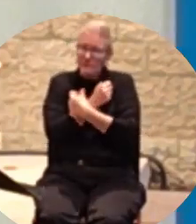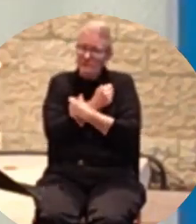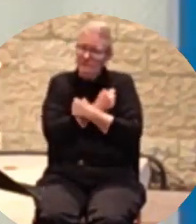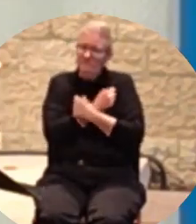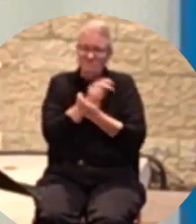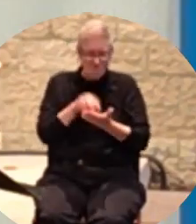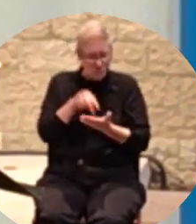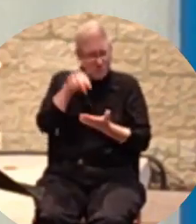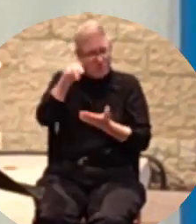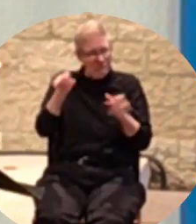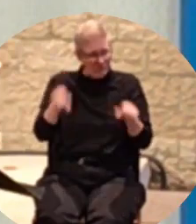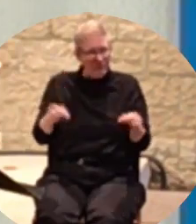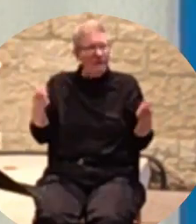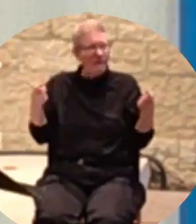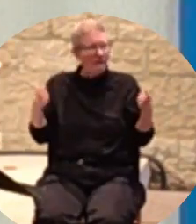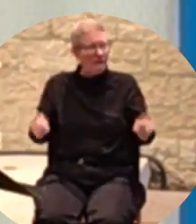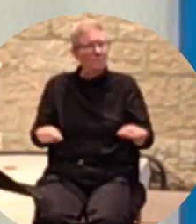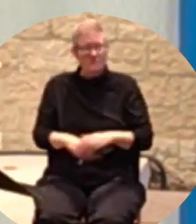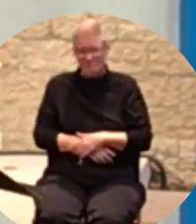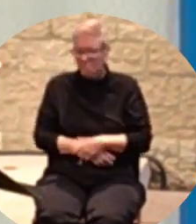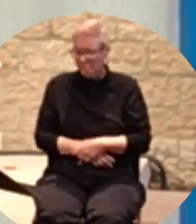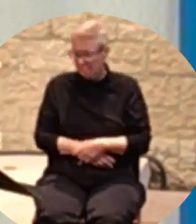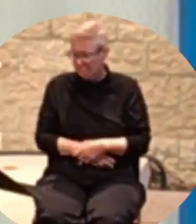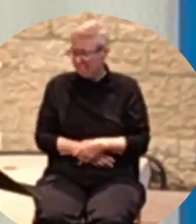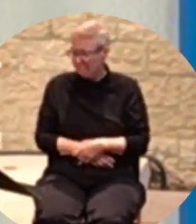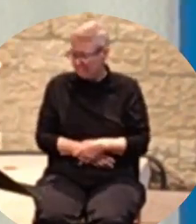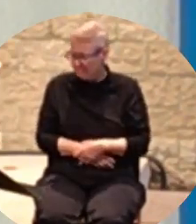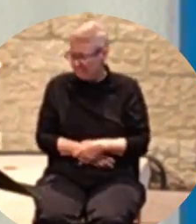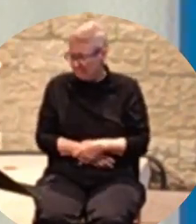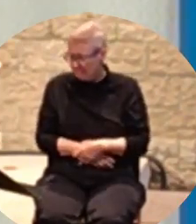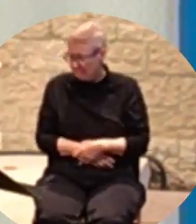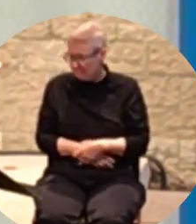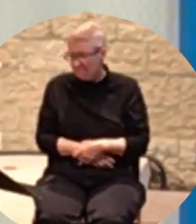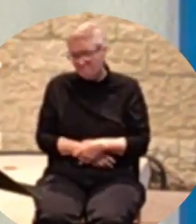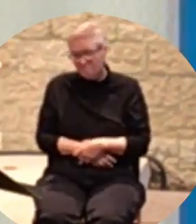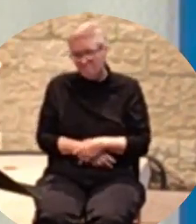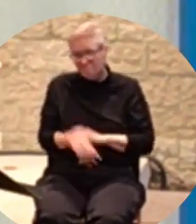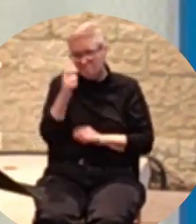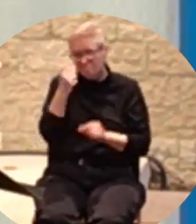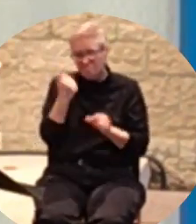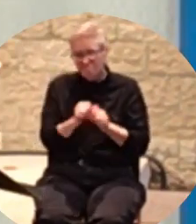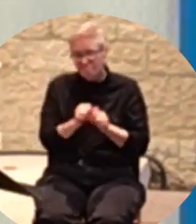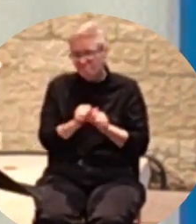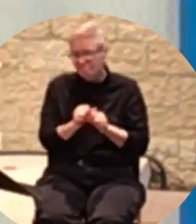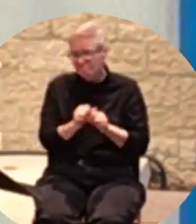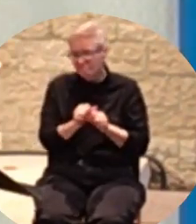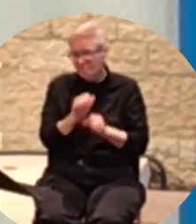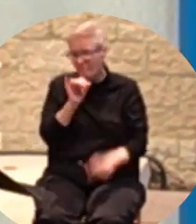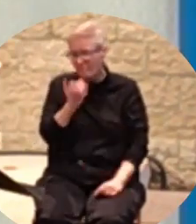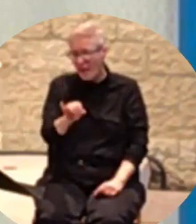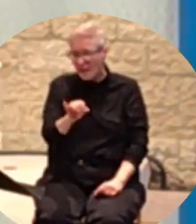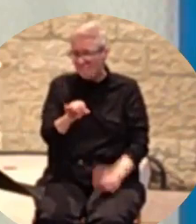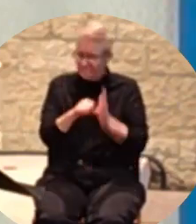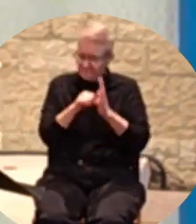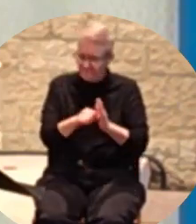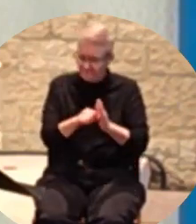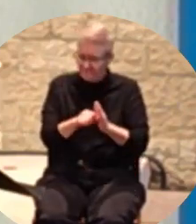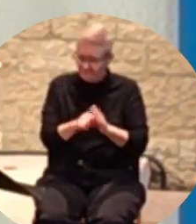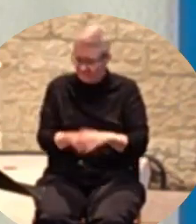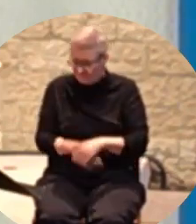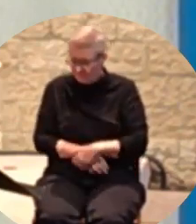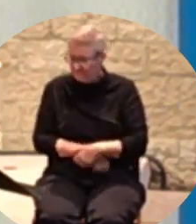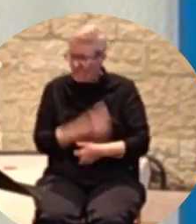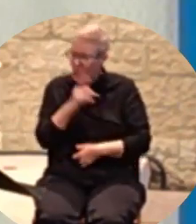come, not in being loved. Get that. Wow. It is only in